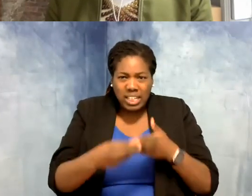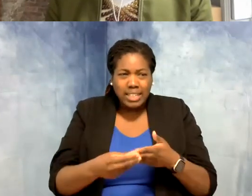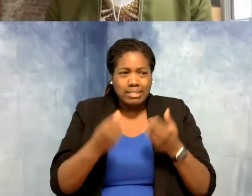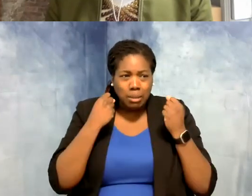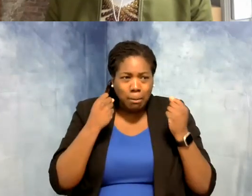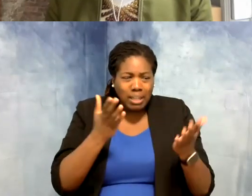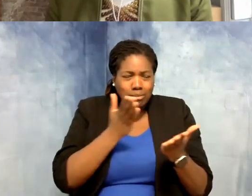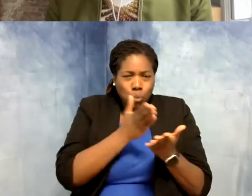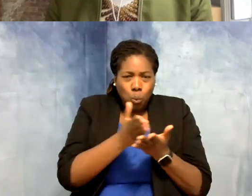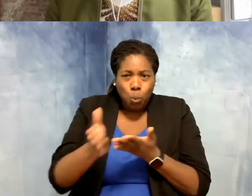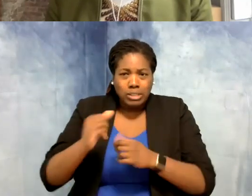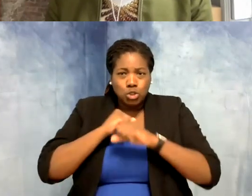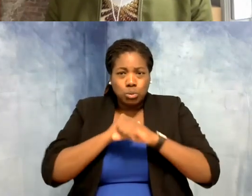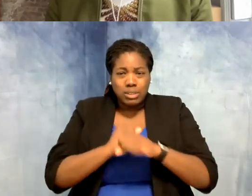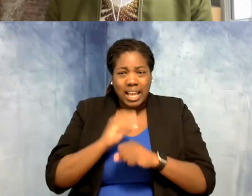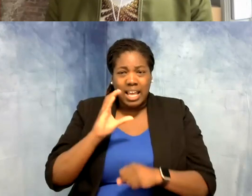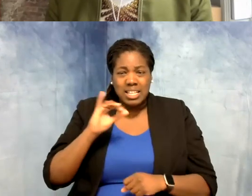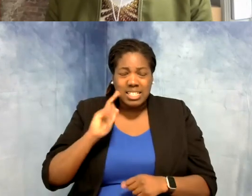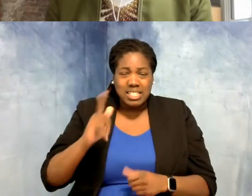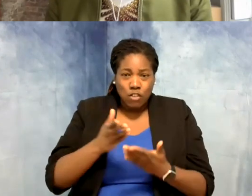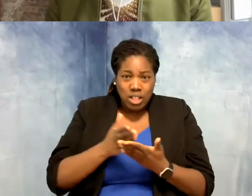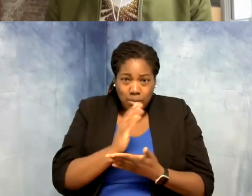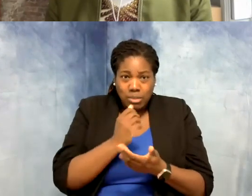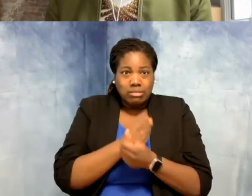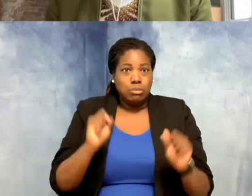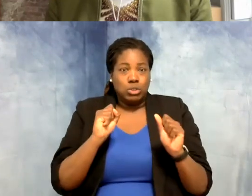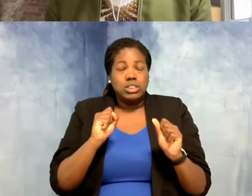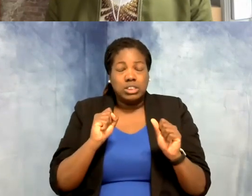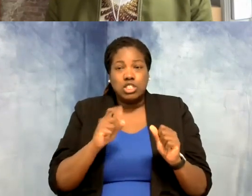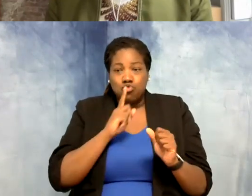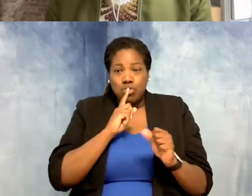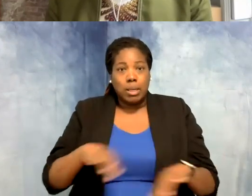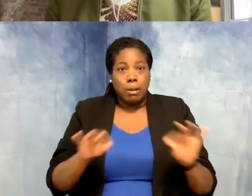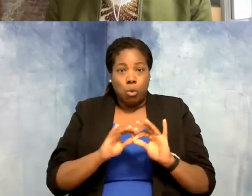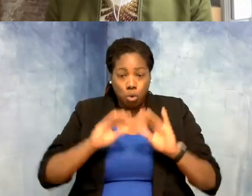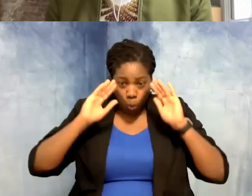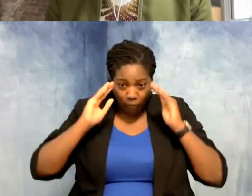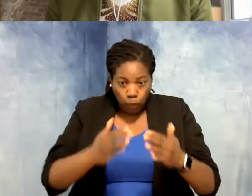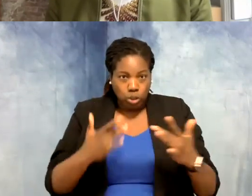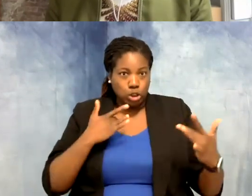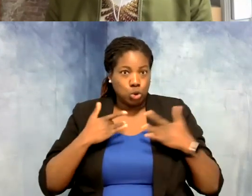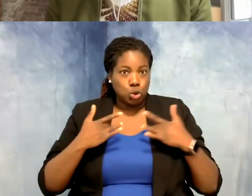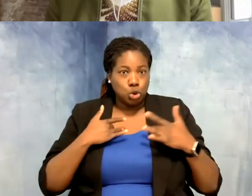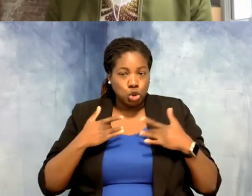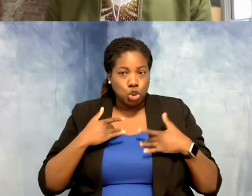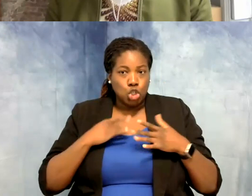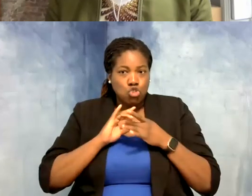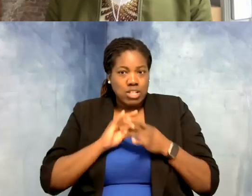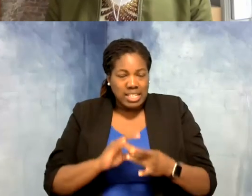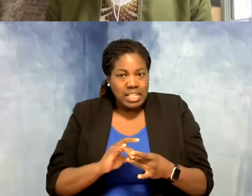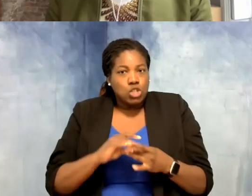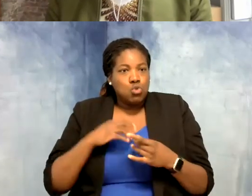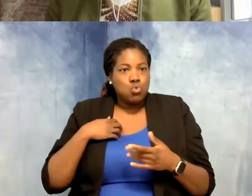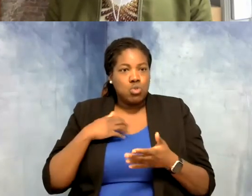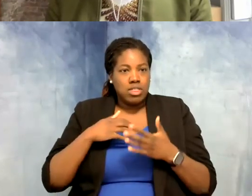many ways to protect civil liberties and civil rights. And here it's important that we center concerns around the most